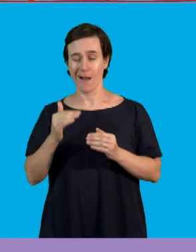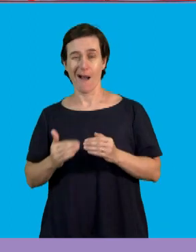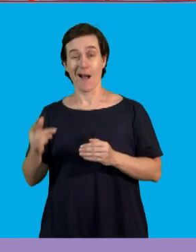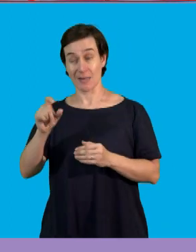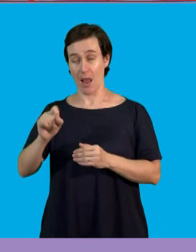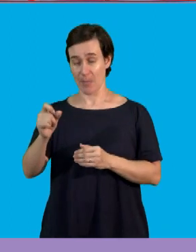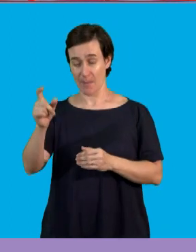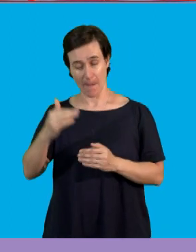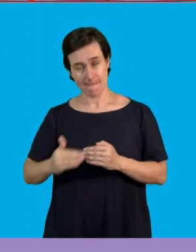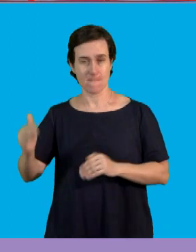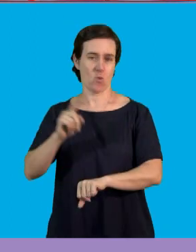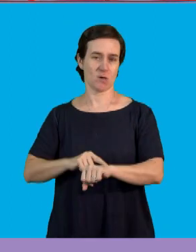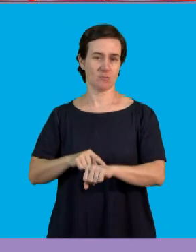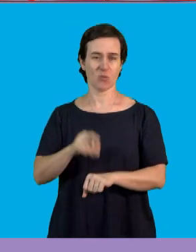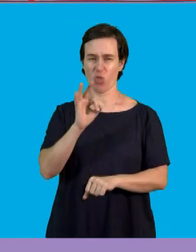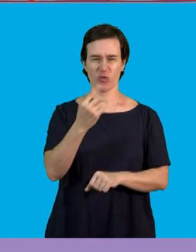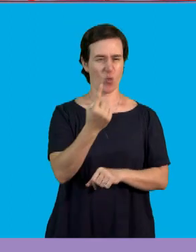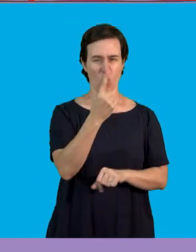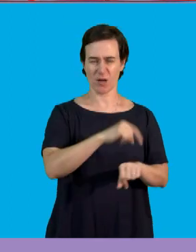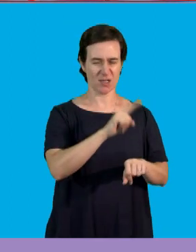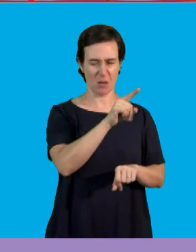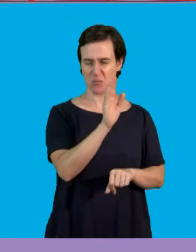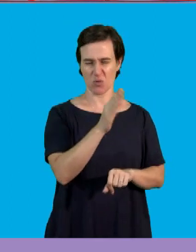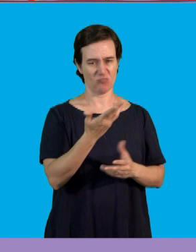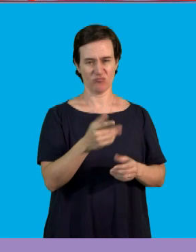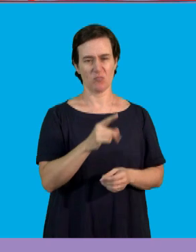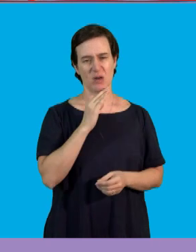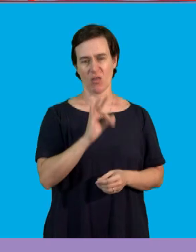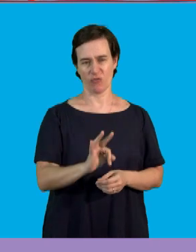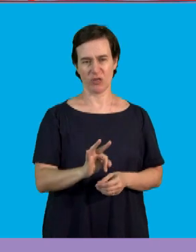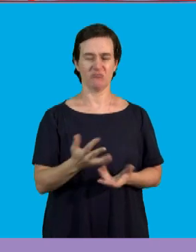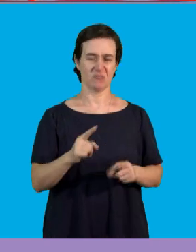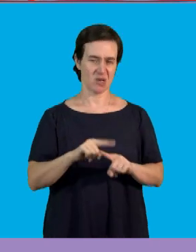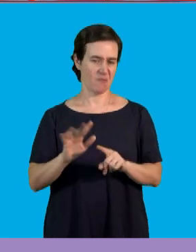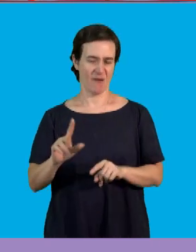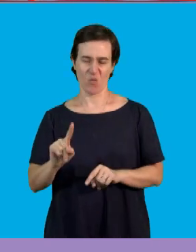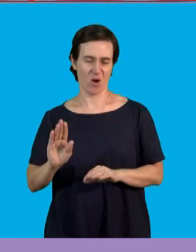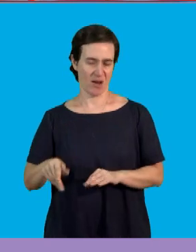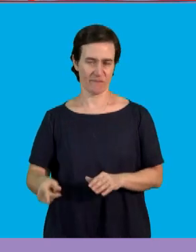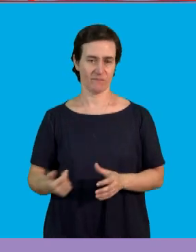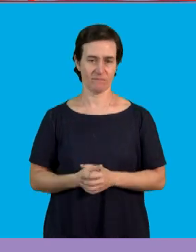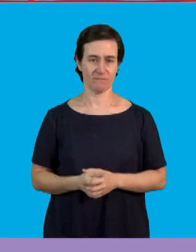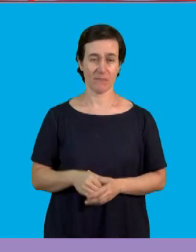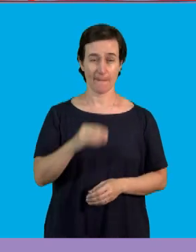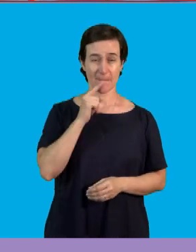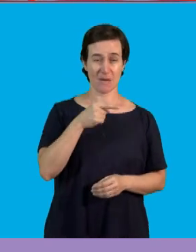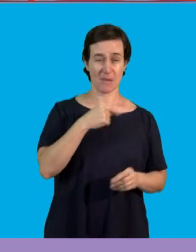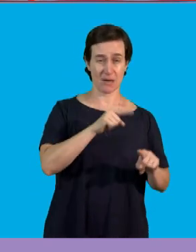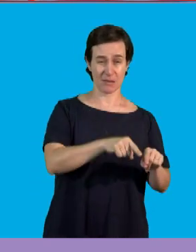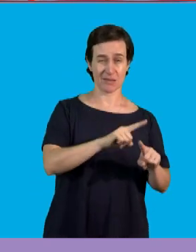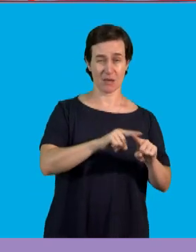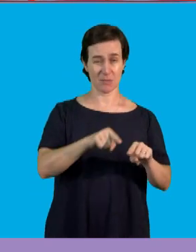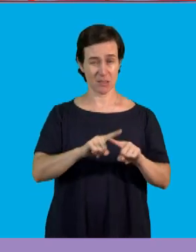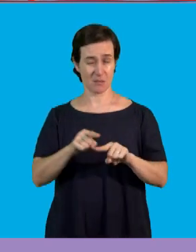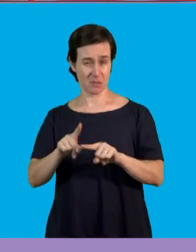highest frequency. And then the 3 only appears once, so we're only going to multiply it once as well. And when I multiply all of those